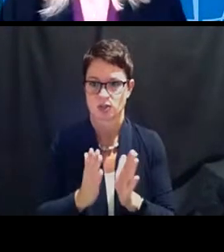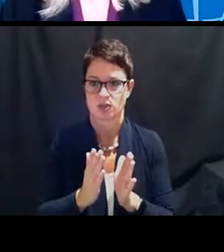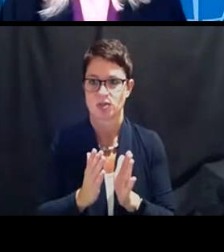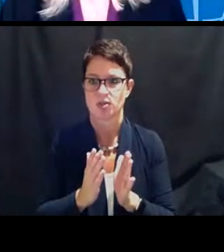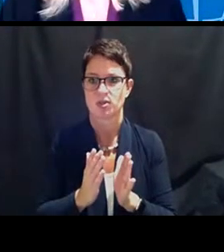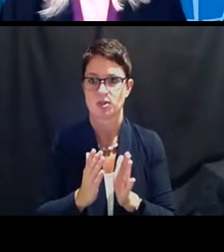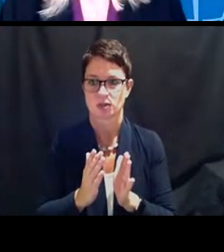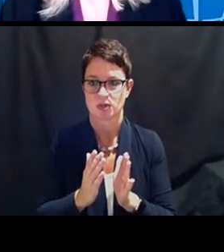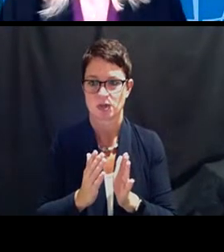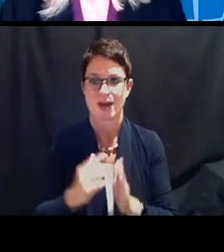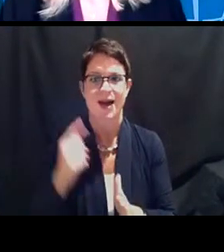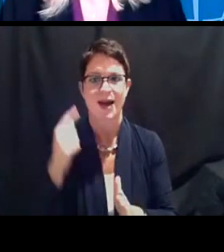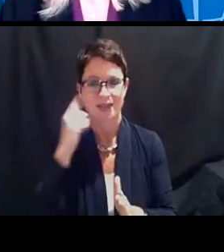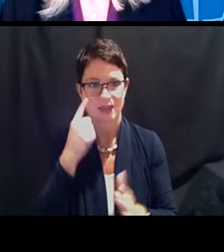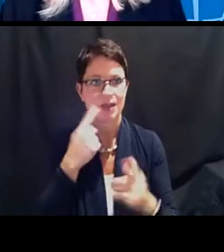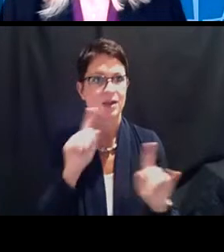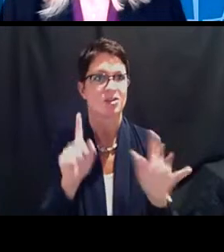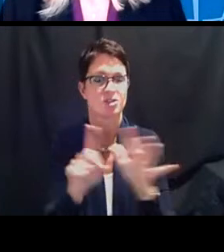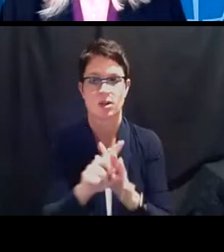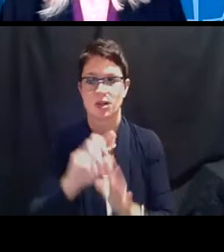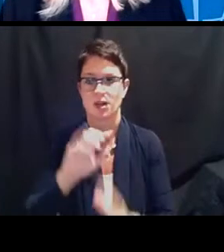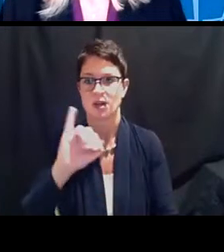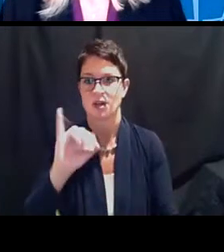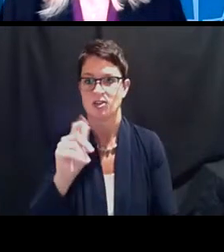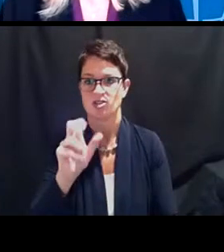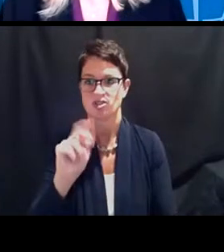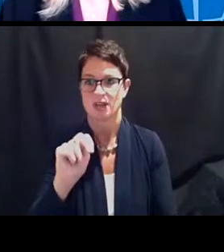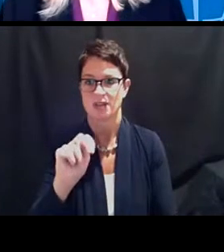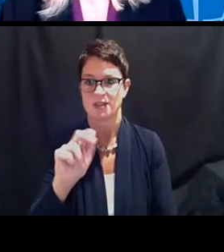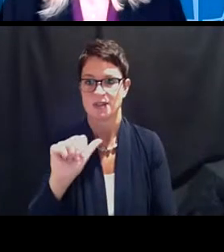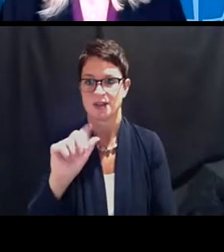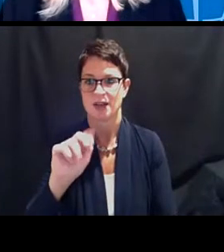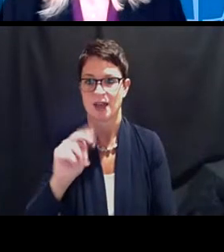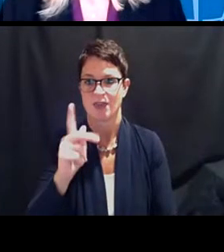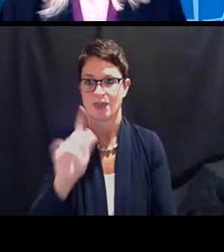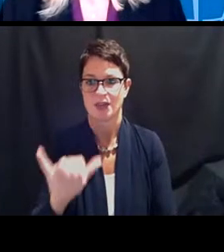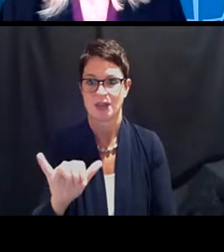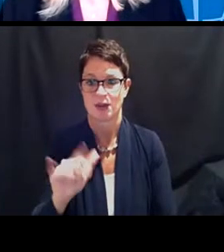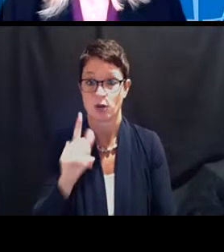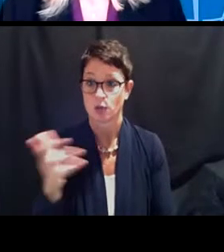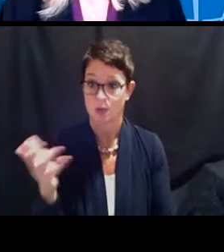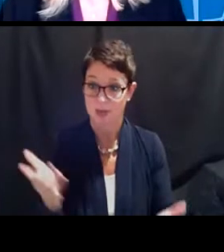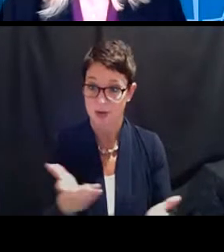registrants, I think, has shown up. Jason Anthony. Jason, are you available?